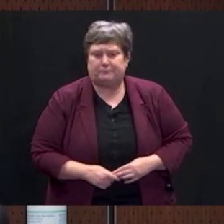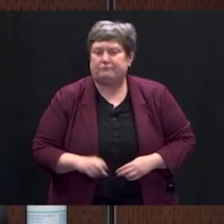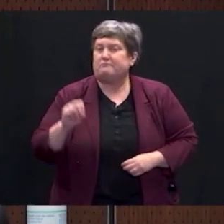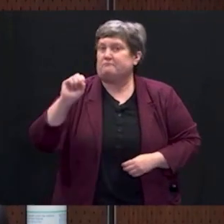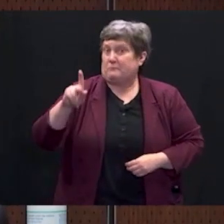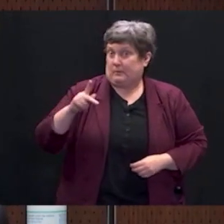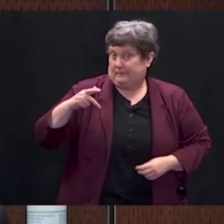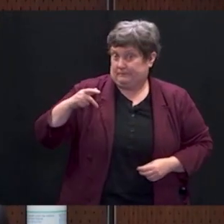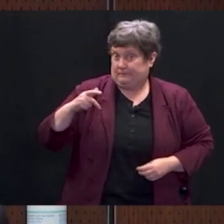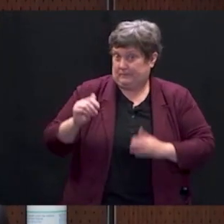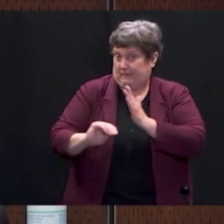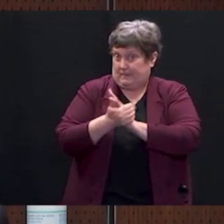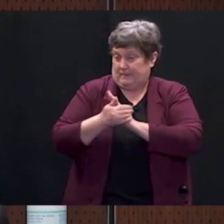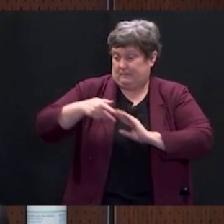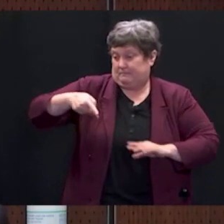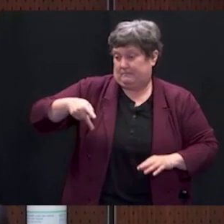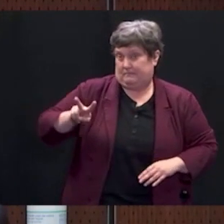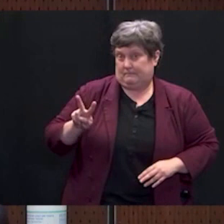Again, shall